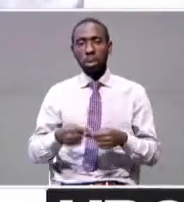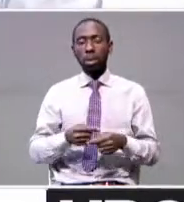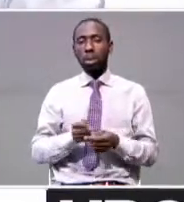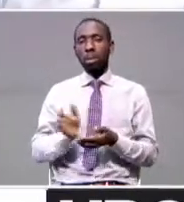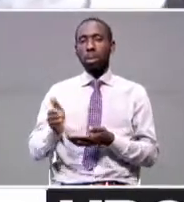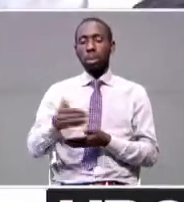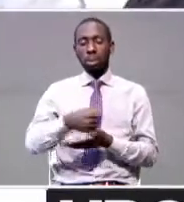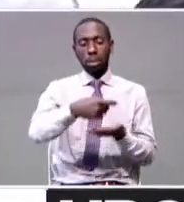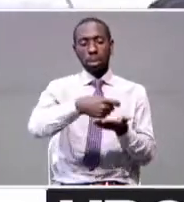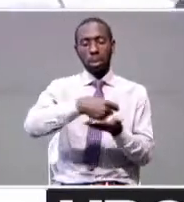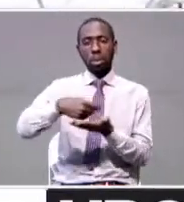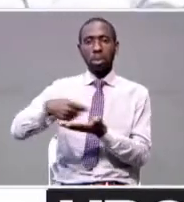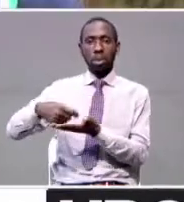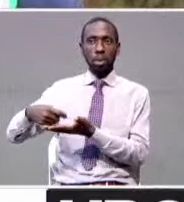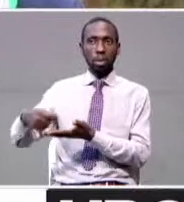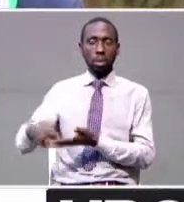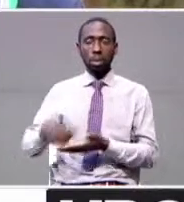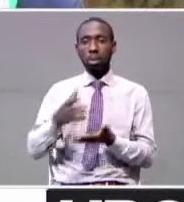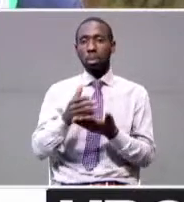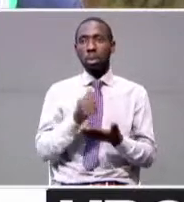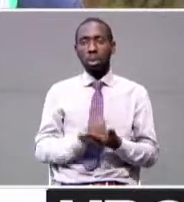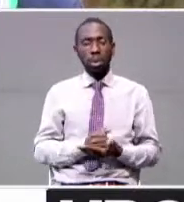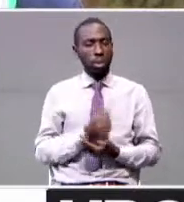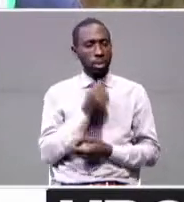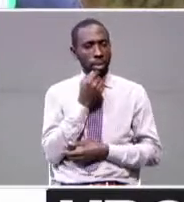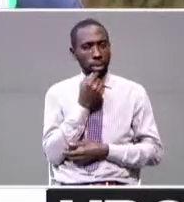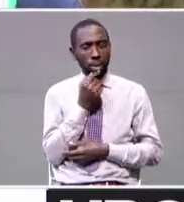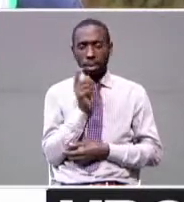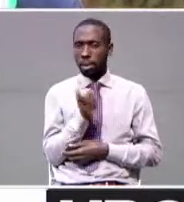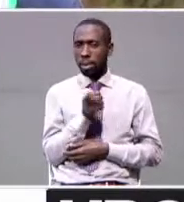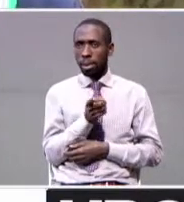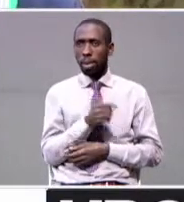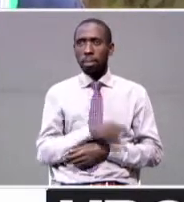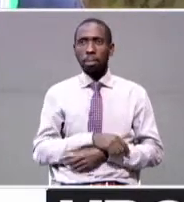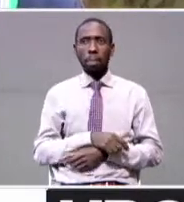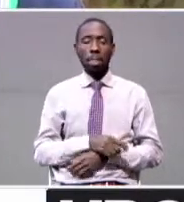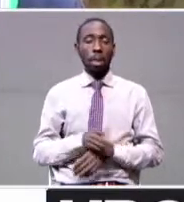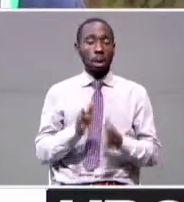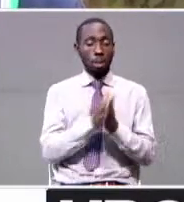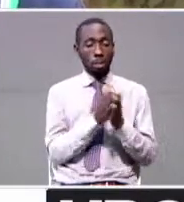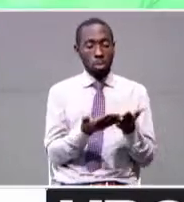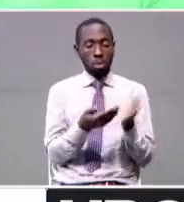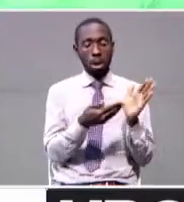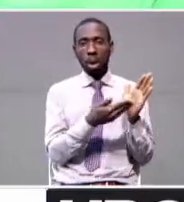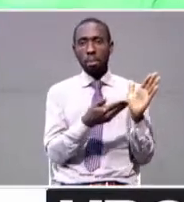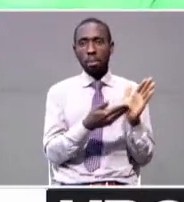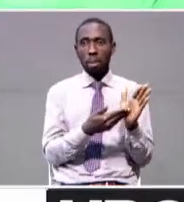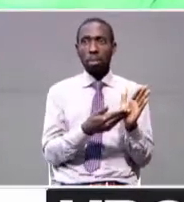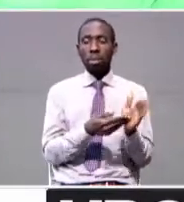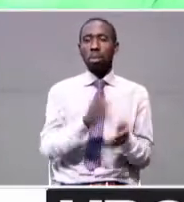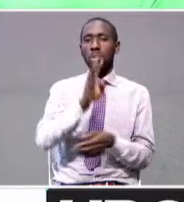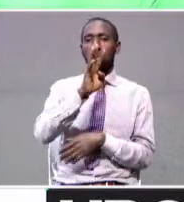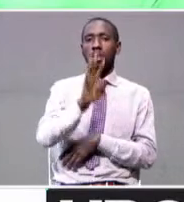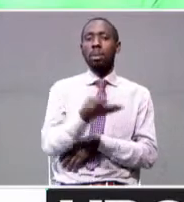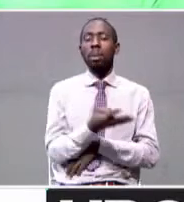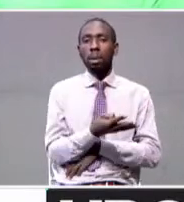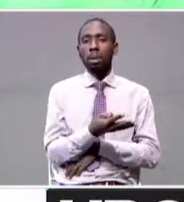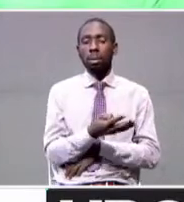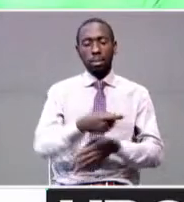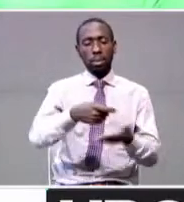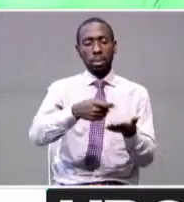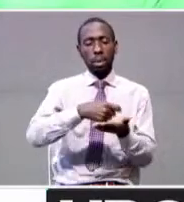mu mwami Mao obwesigwa olw'okubaliira mu ndanga omusege. Mu kitabo kino naakakuŋŋaanya emikono 40 naye